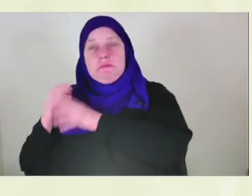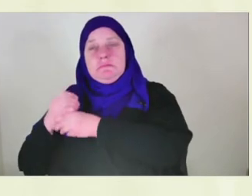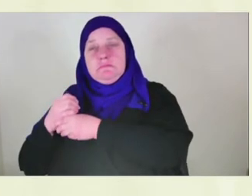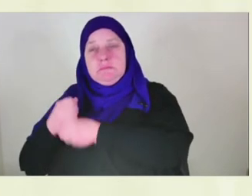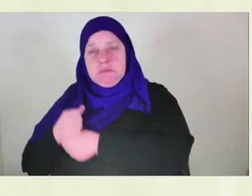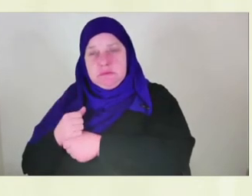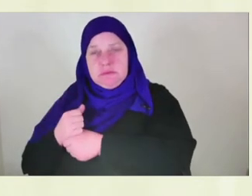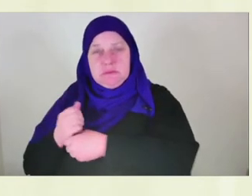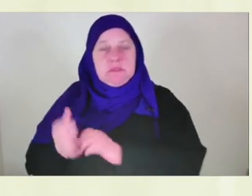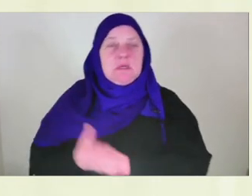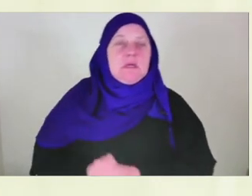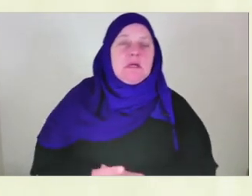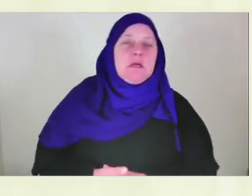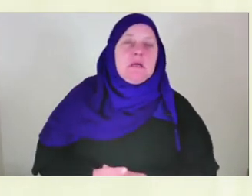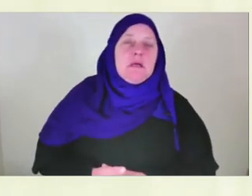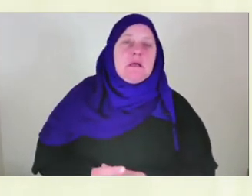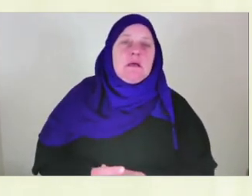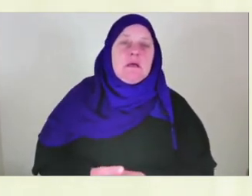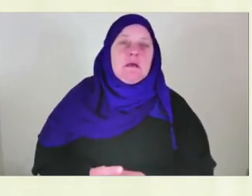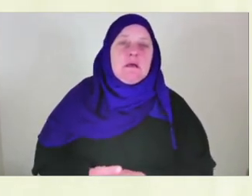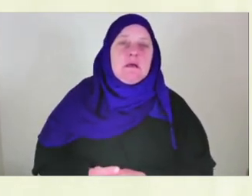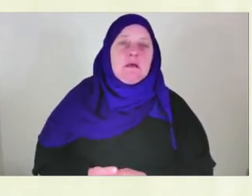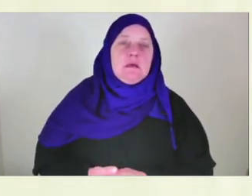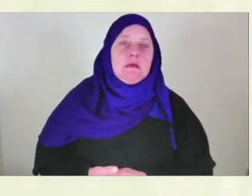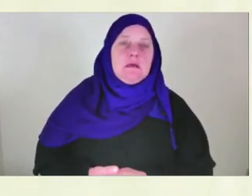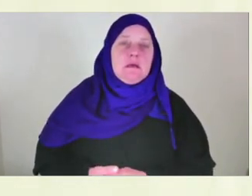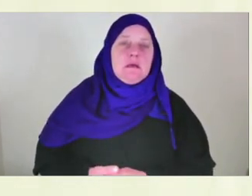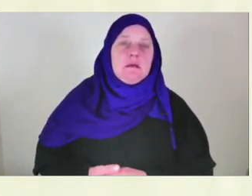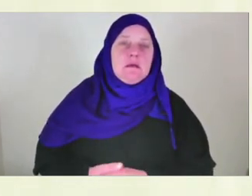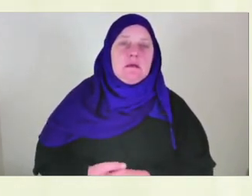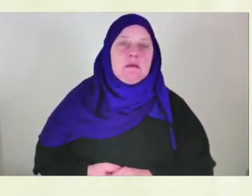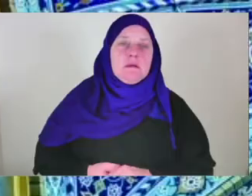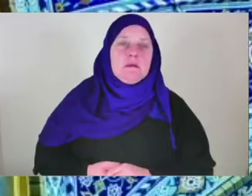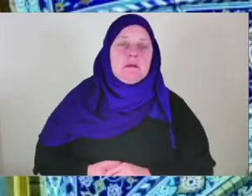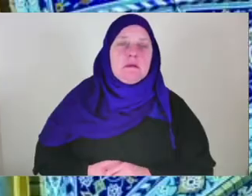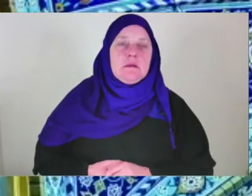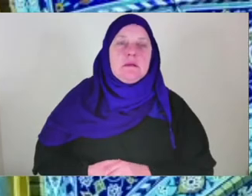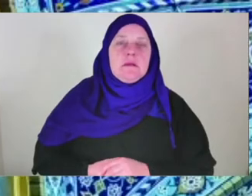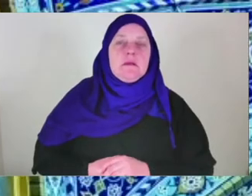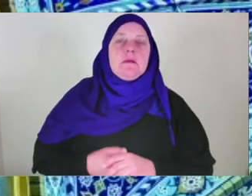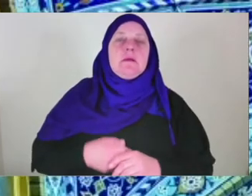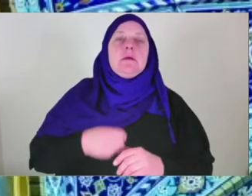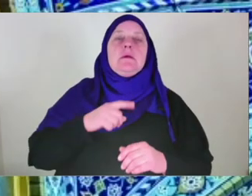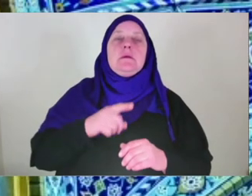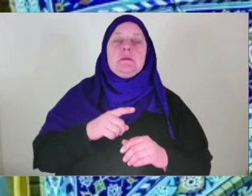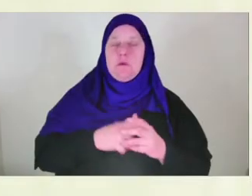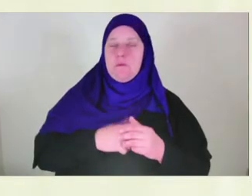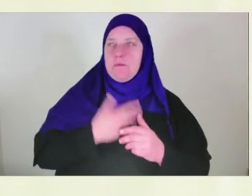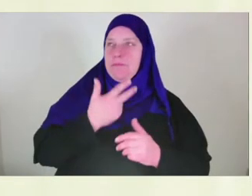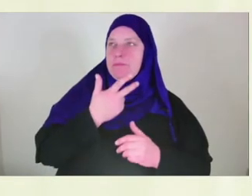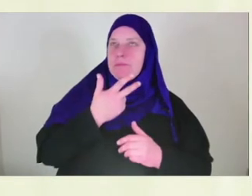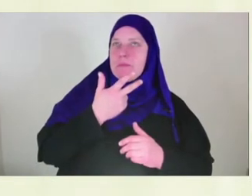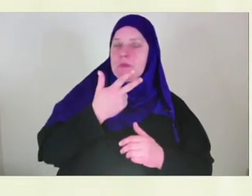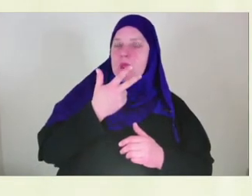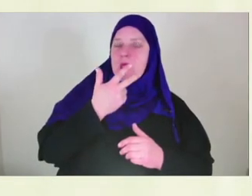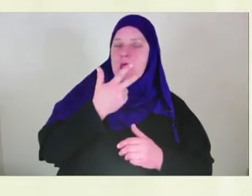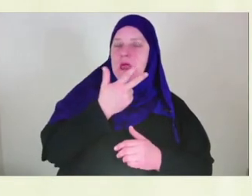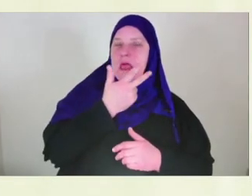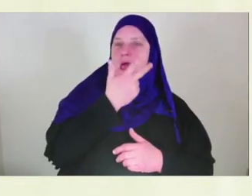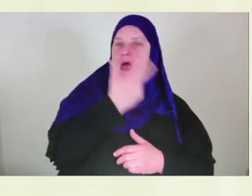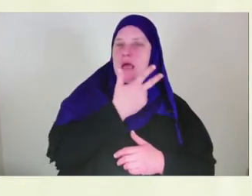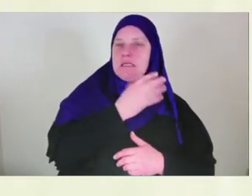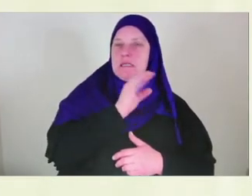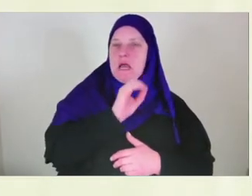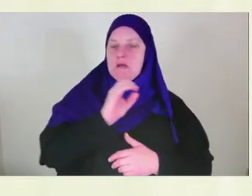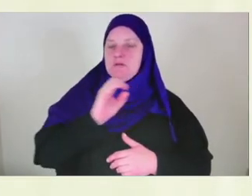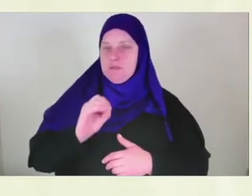alayhi, who was the main marja of taqlid in the 18th century. They say he used to go into the